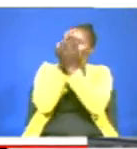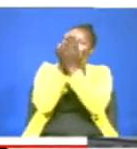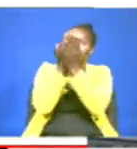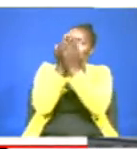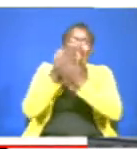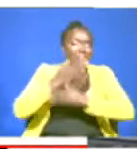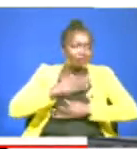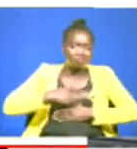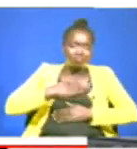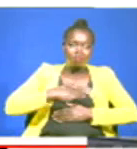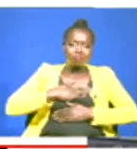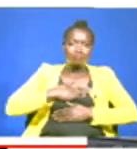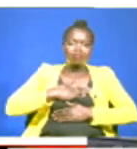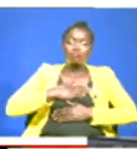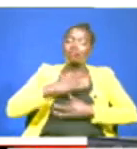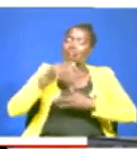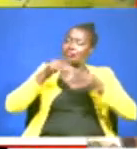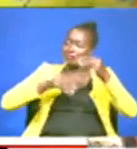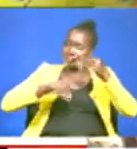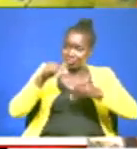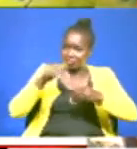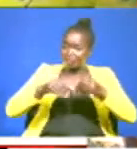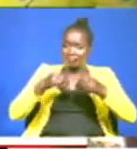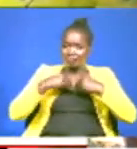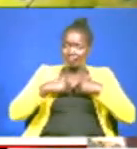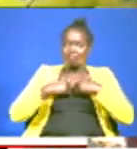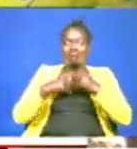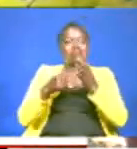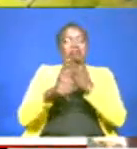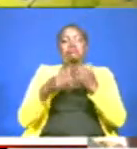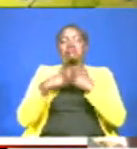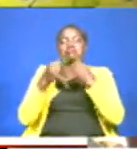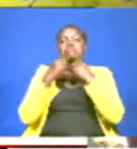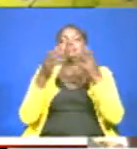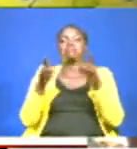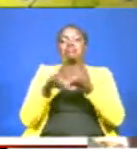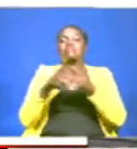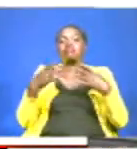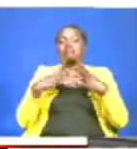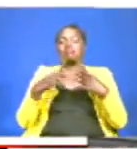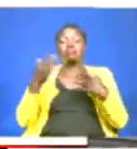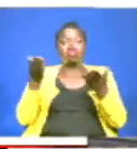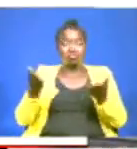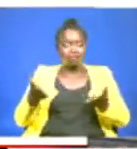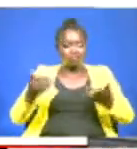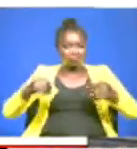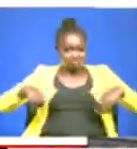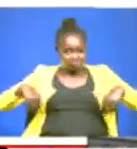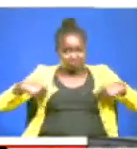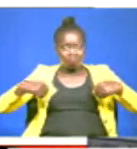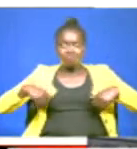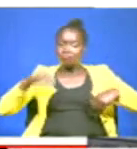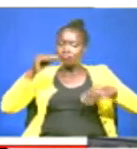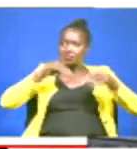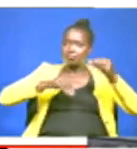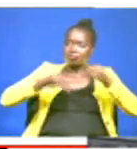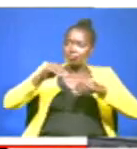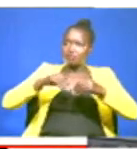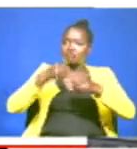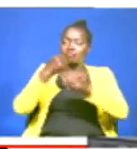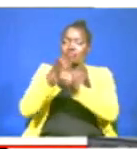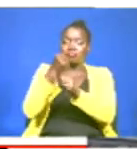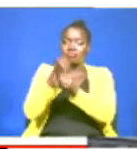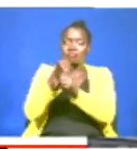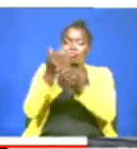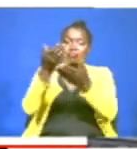tafadhali tuwe na uchaguzi ambao huna balaa. As people of Murang'a, we are so proud of the contribution we have done to